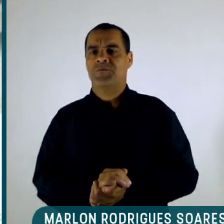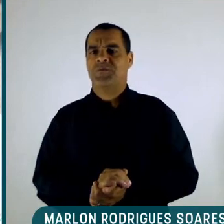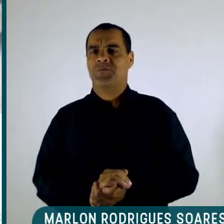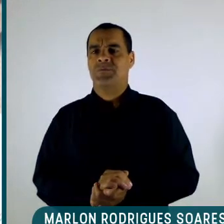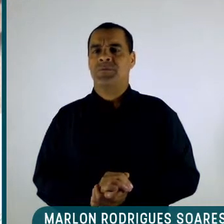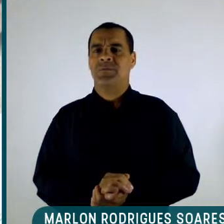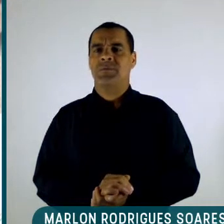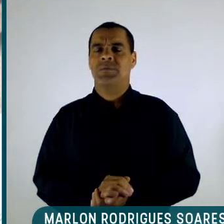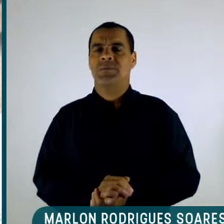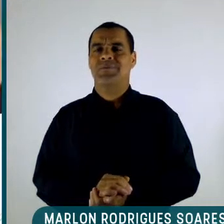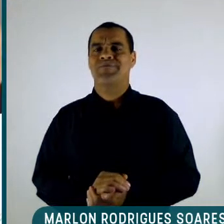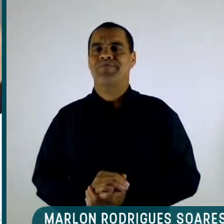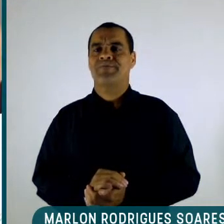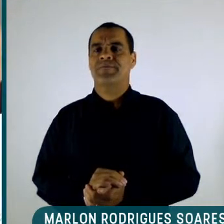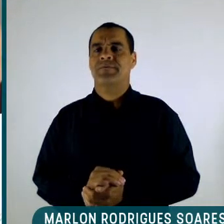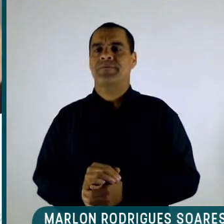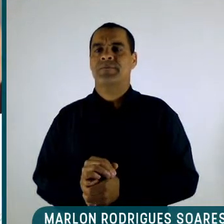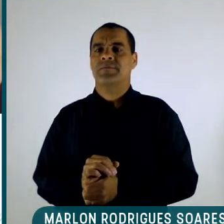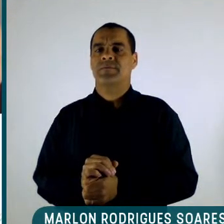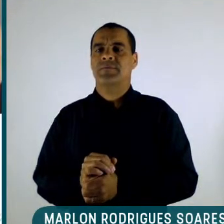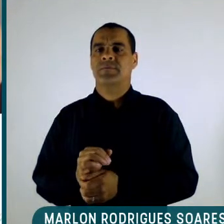Then he will probably,